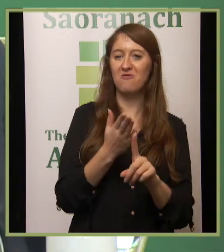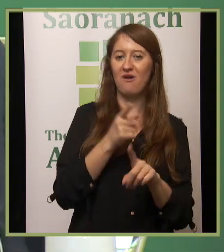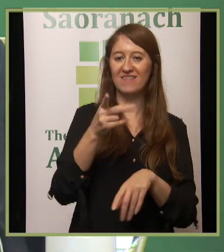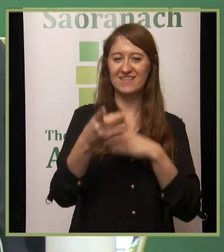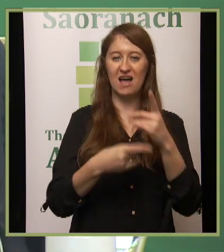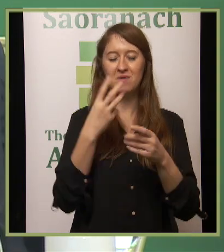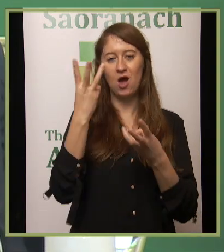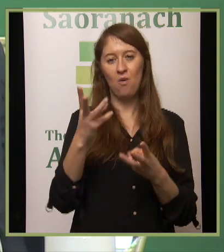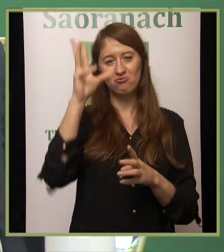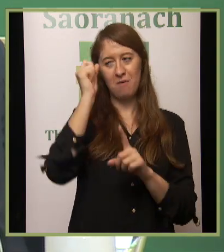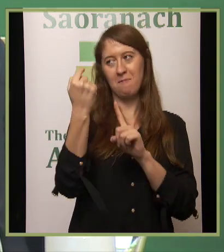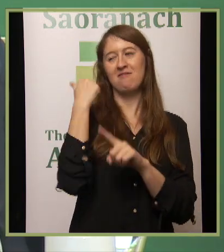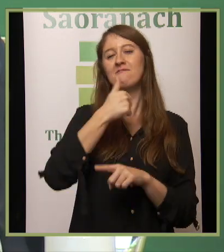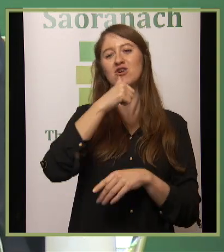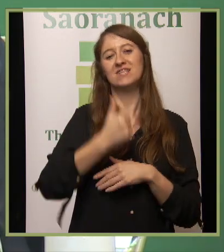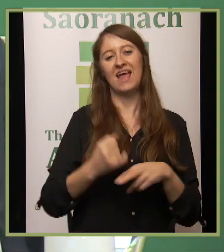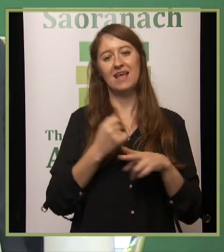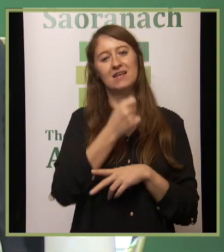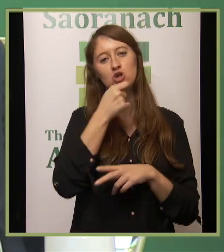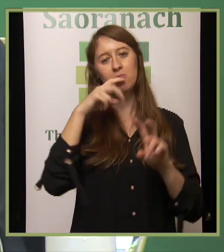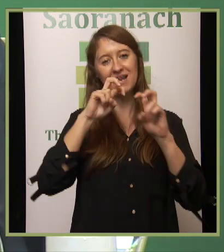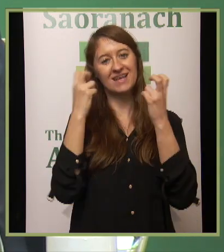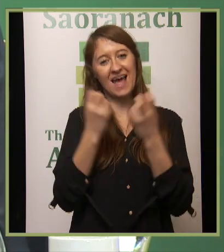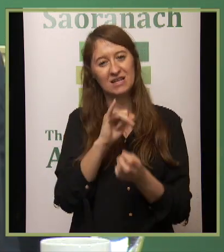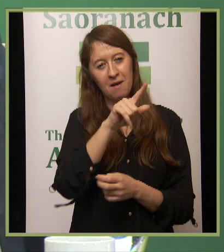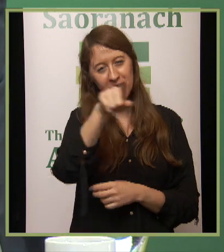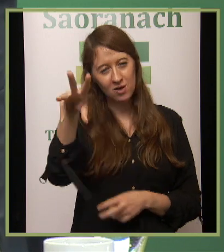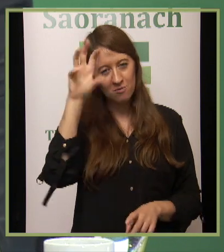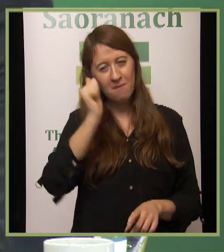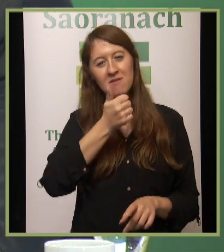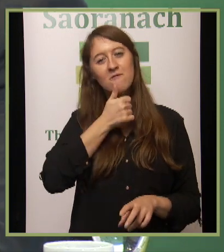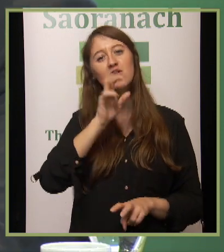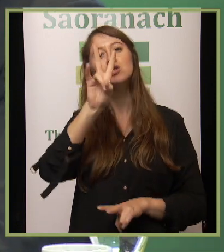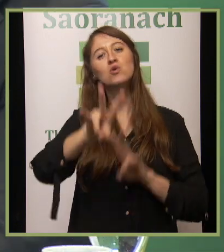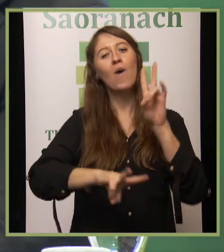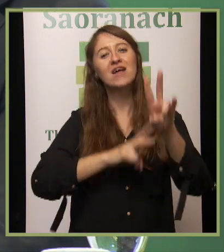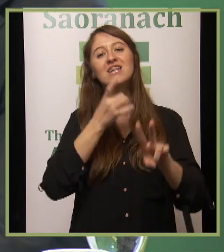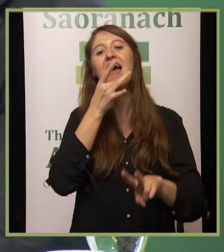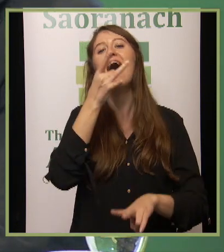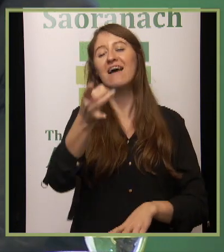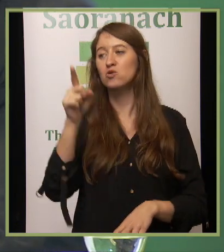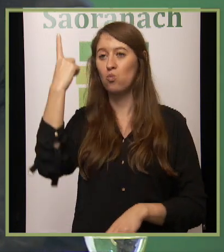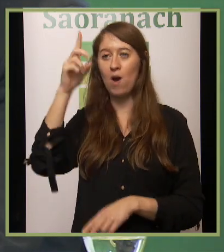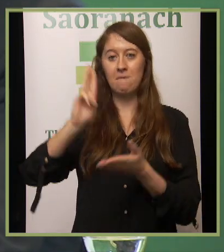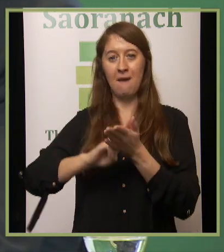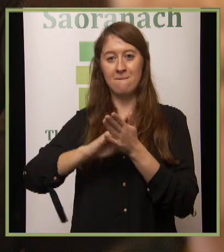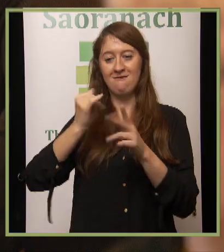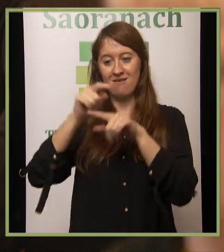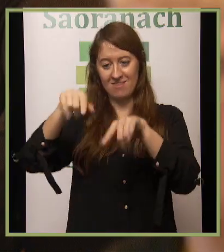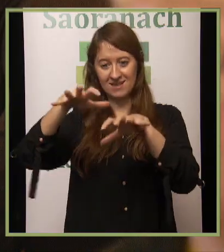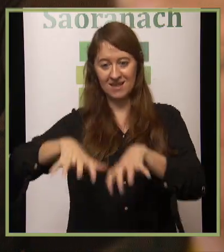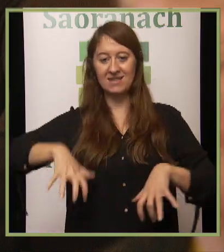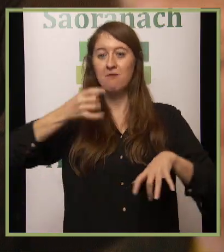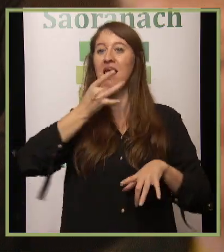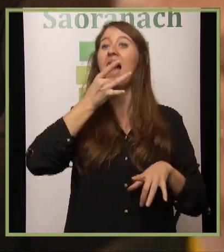Castle? I don't know if anyone else remembers the very first question that was asked by a member of the Assembly, and it was